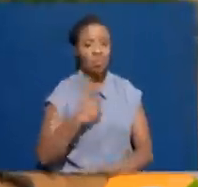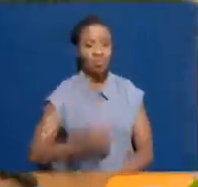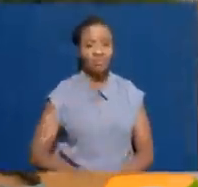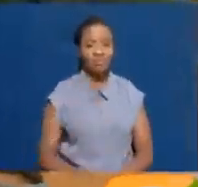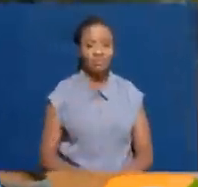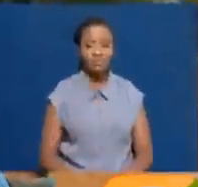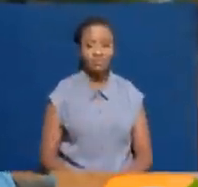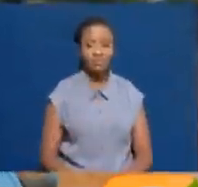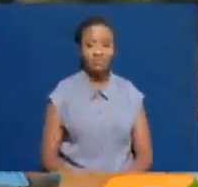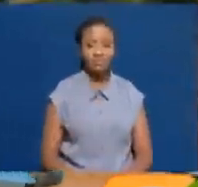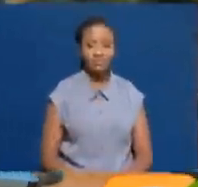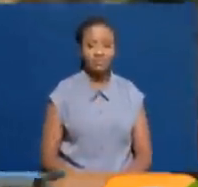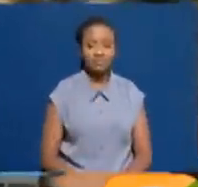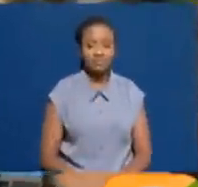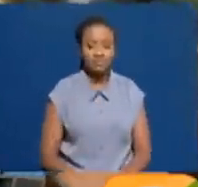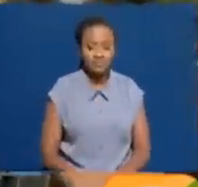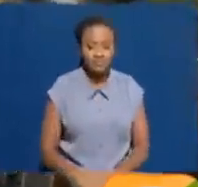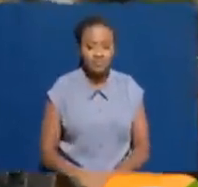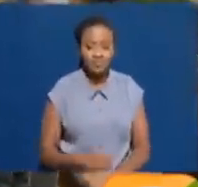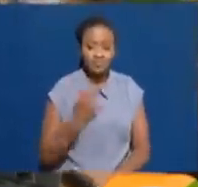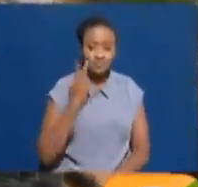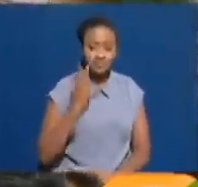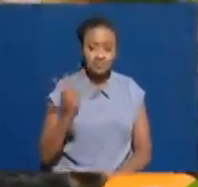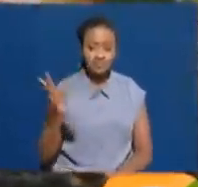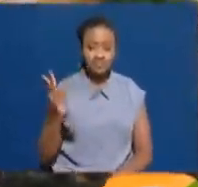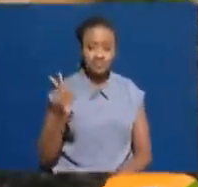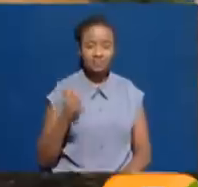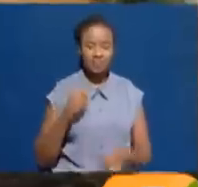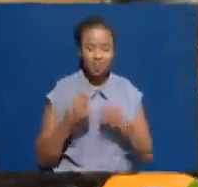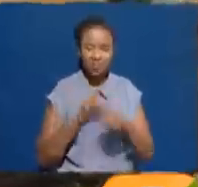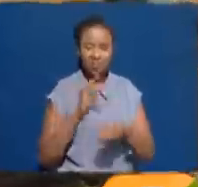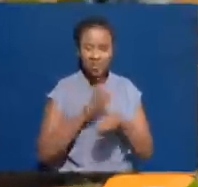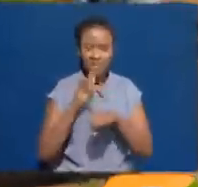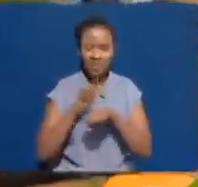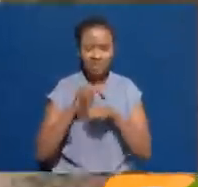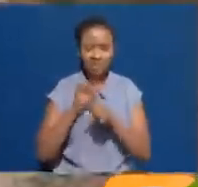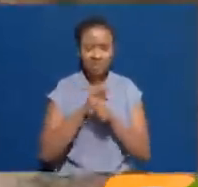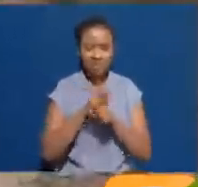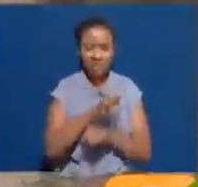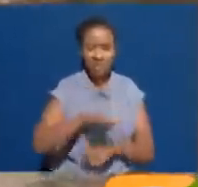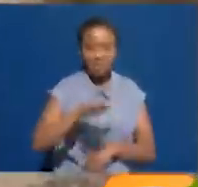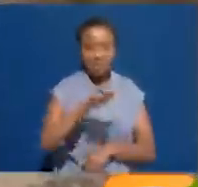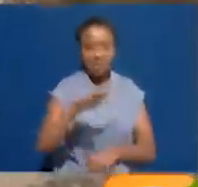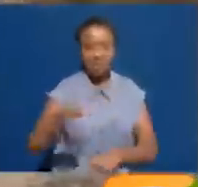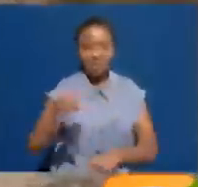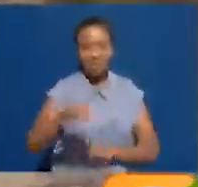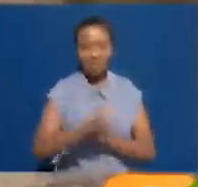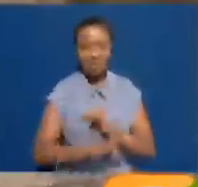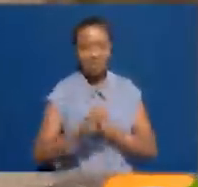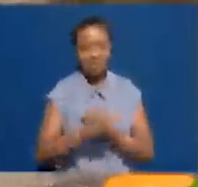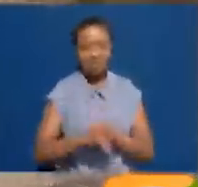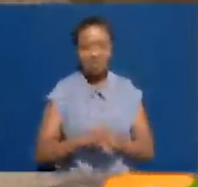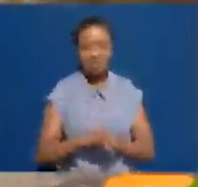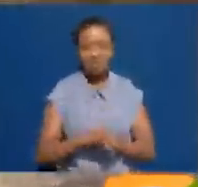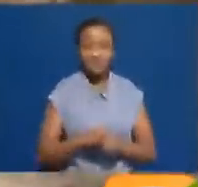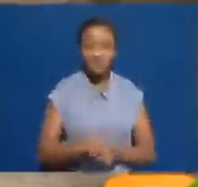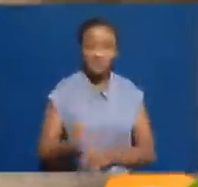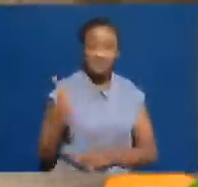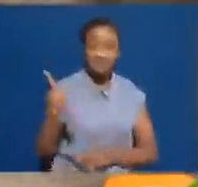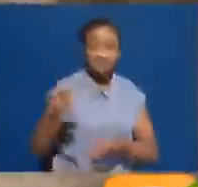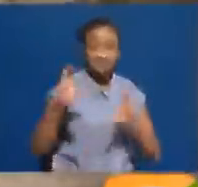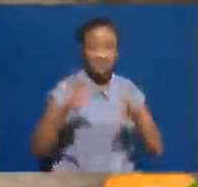The ongoing short rains continue to pound parts of the country with devastating impacts. The predicted rains that